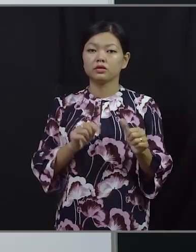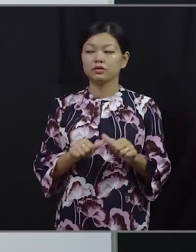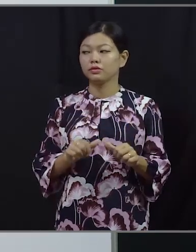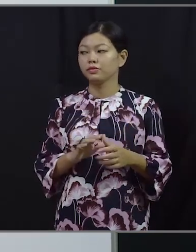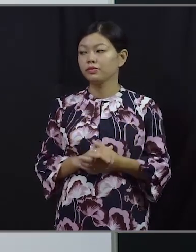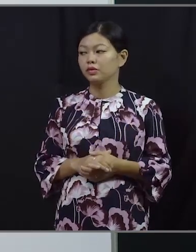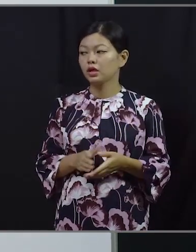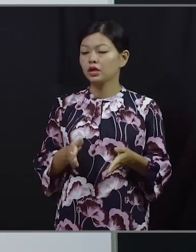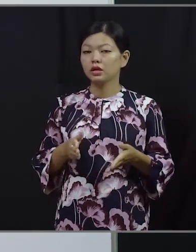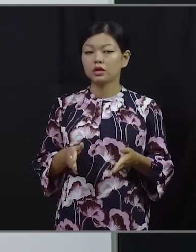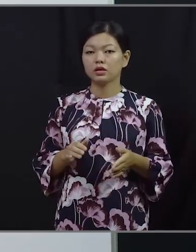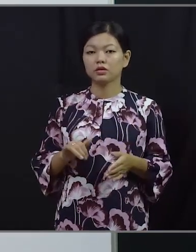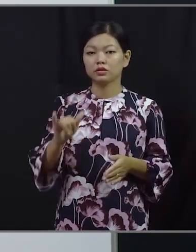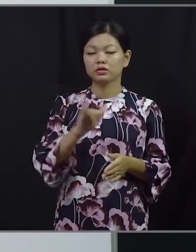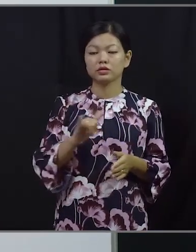I'll simplify the equation.